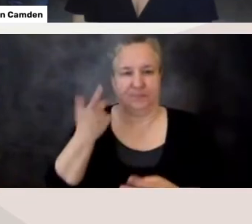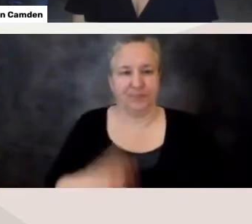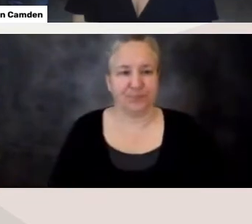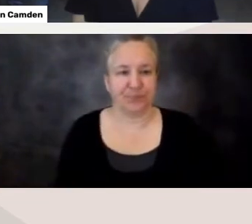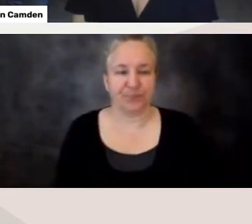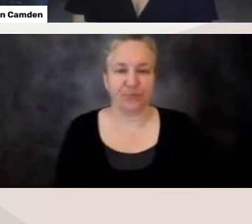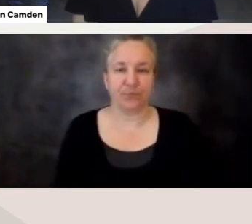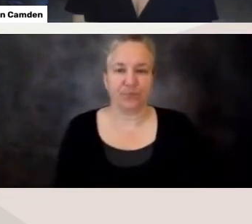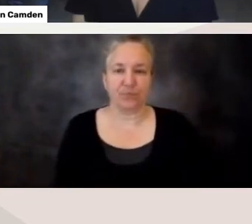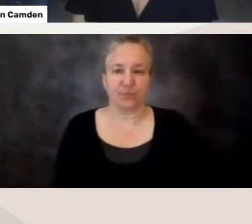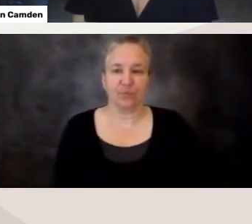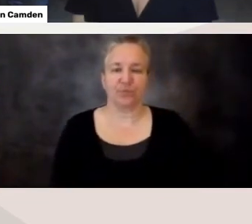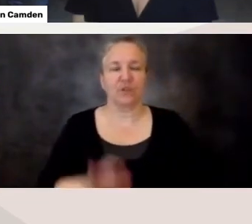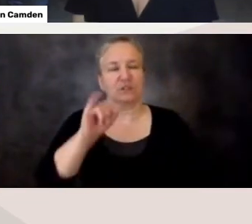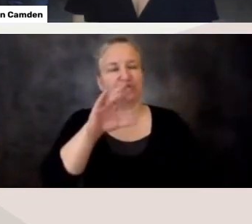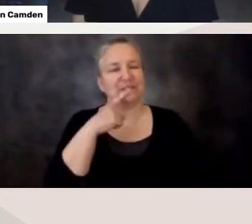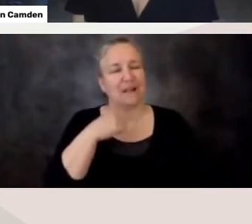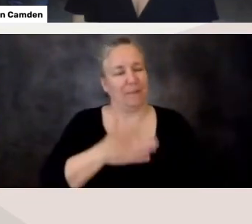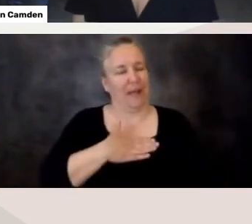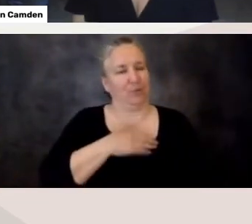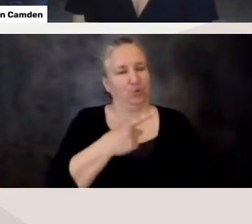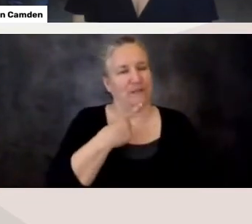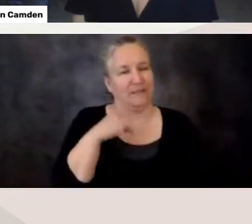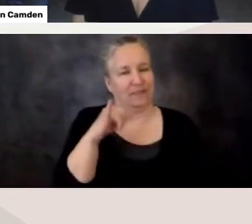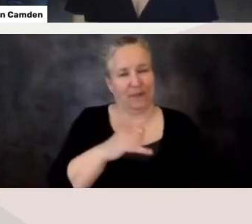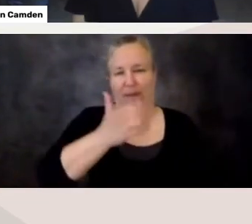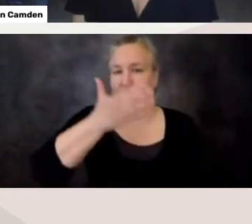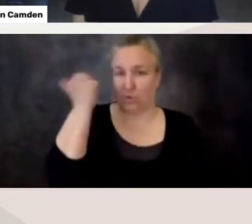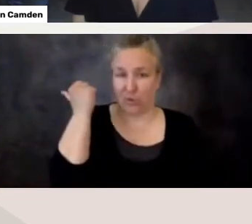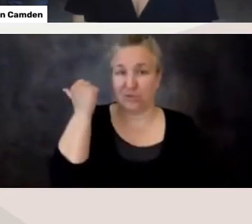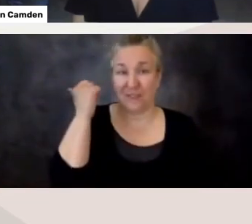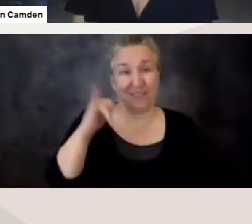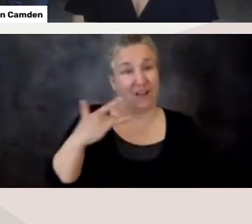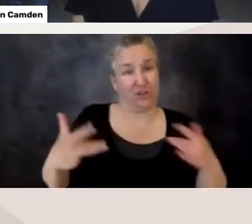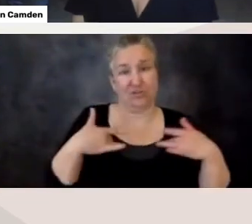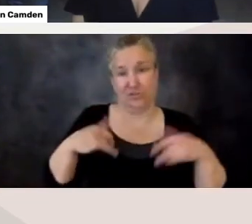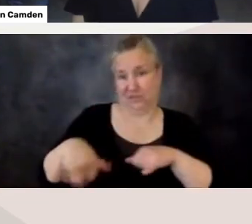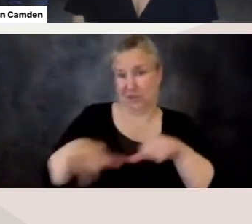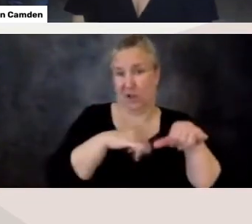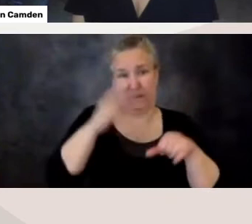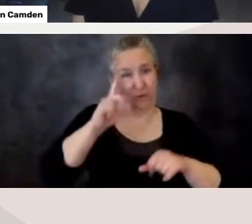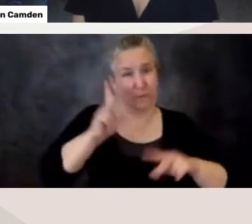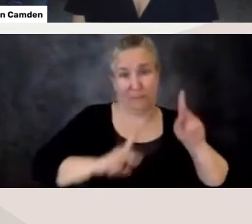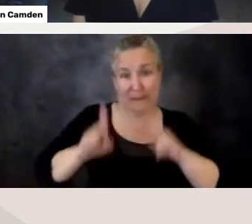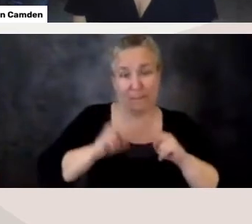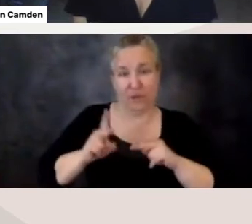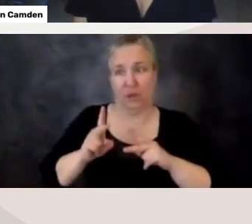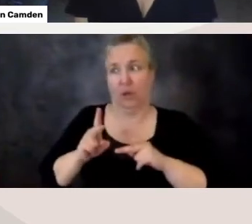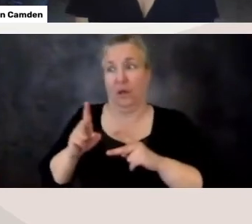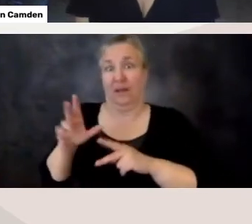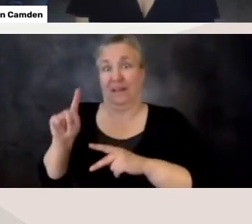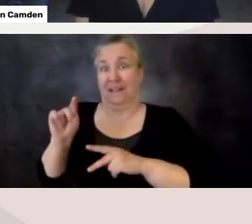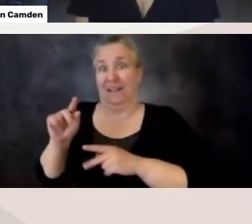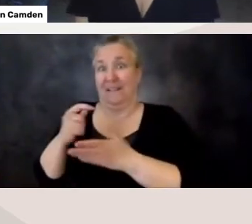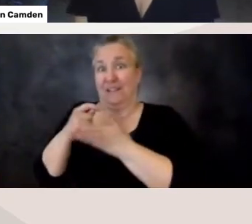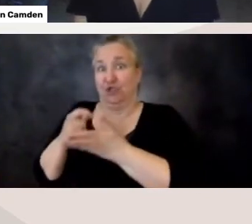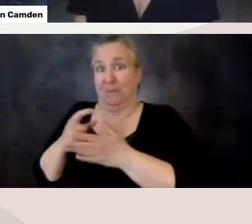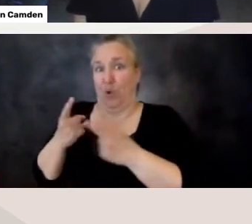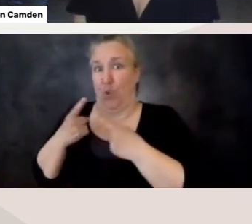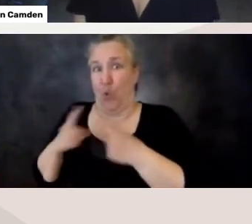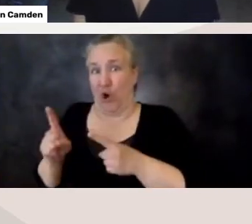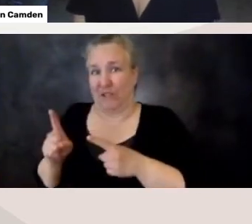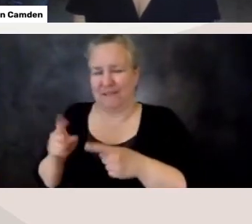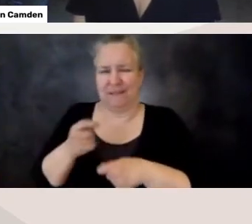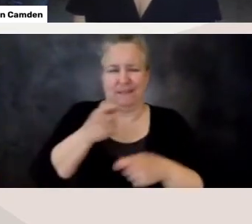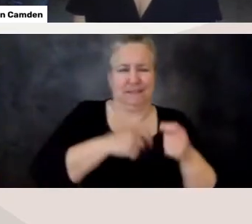I'm so glad that you said that, Savannah, because that's a really common concern for people. If the treatment's working for me, why would I